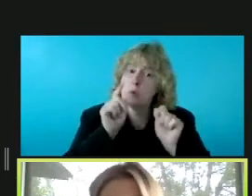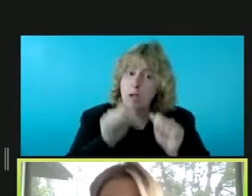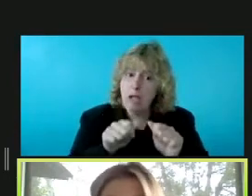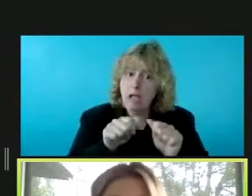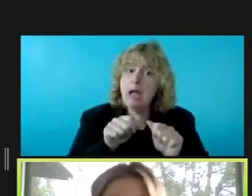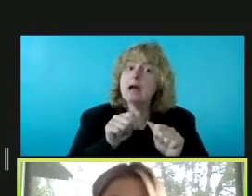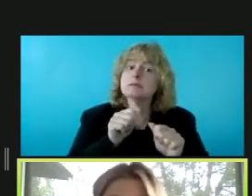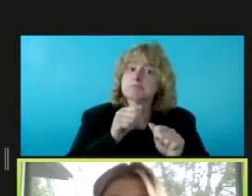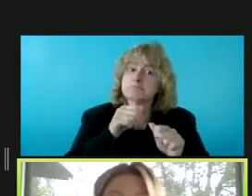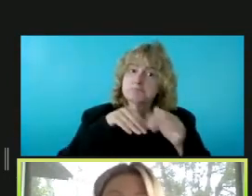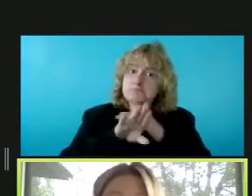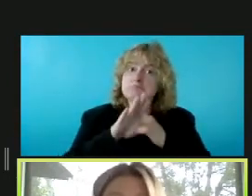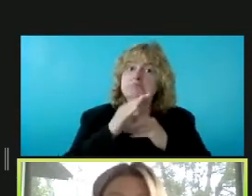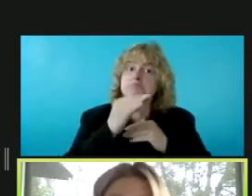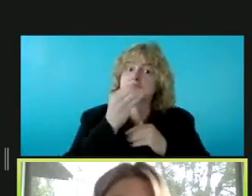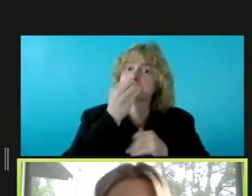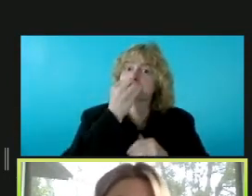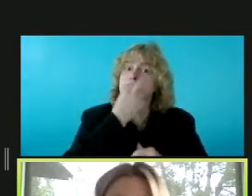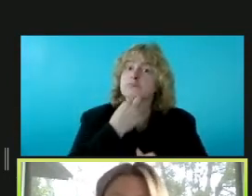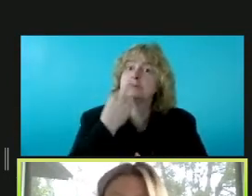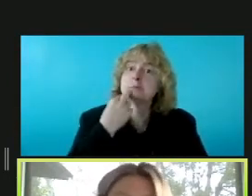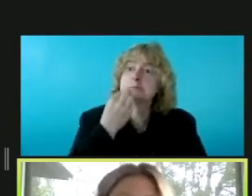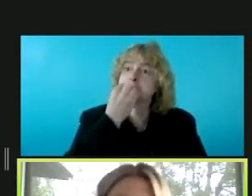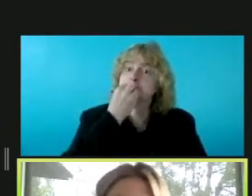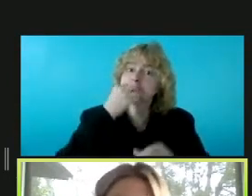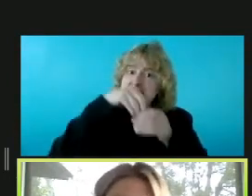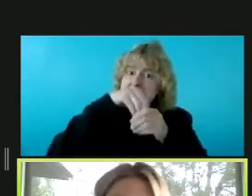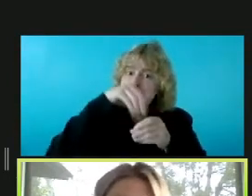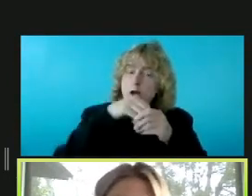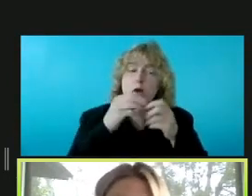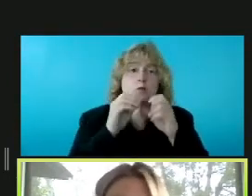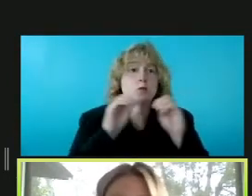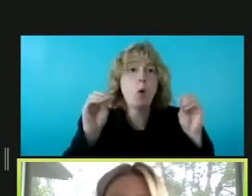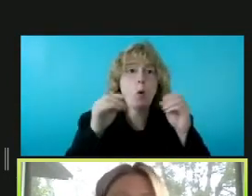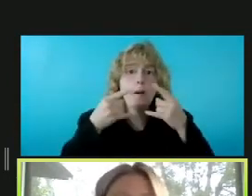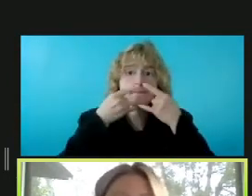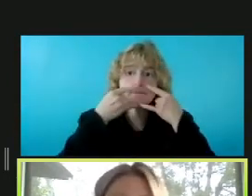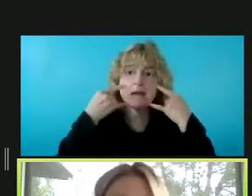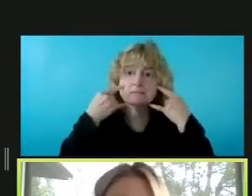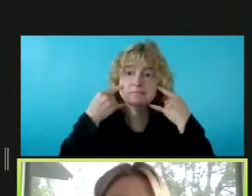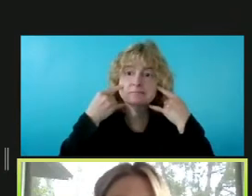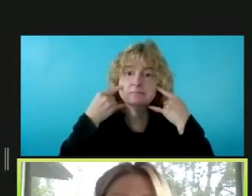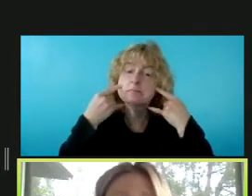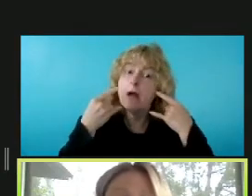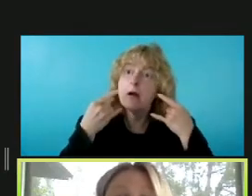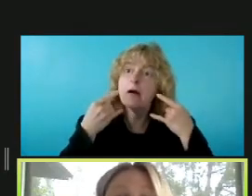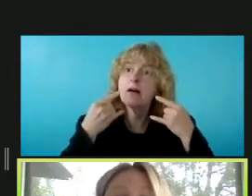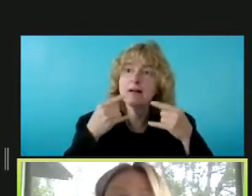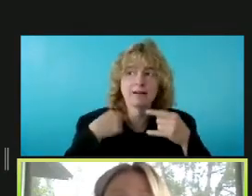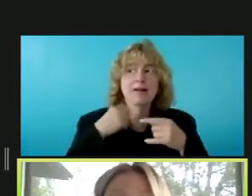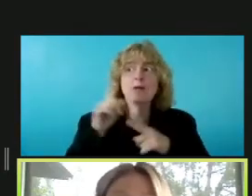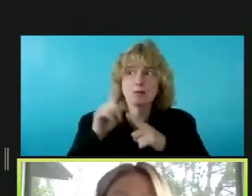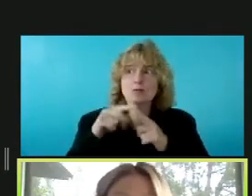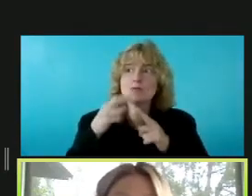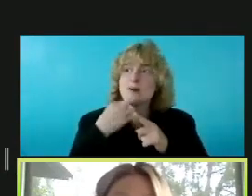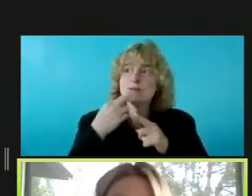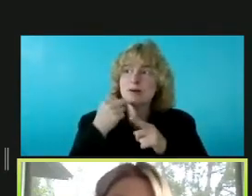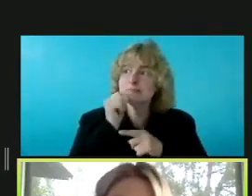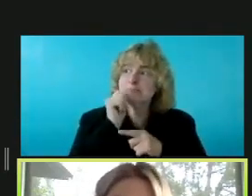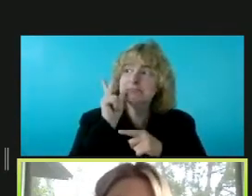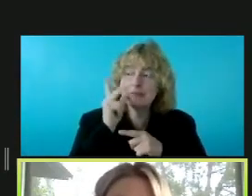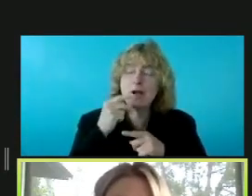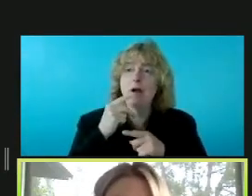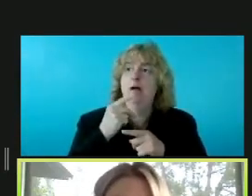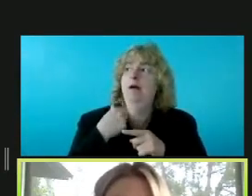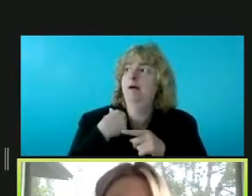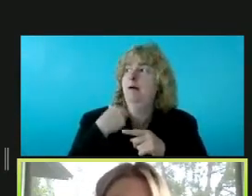which is something that seems novel. When I went out to a restaurant a couple of days ago, I thought, wow, I haven't done this in a while. You can also attend an